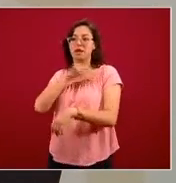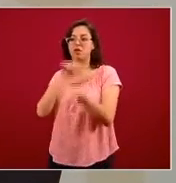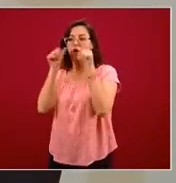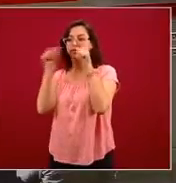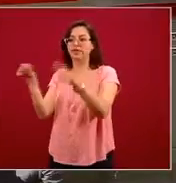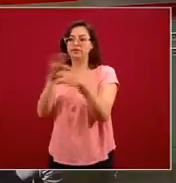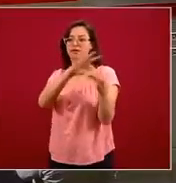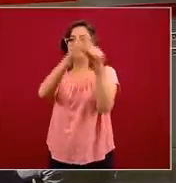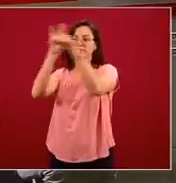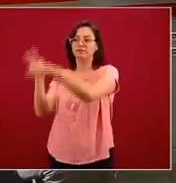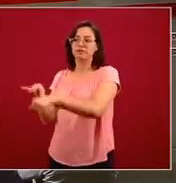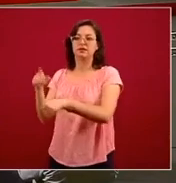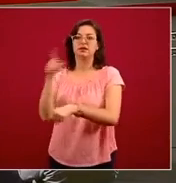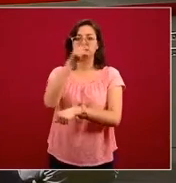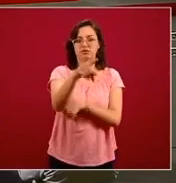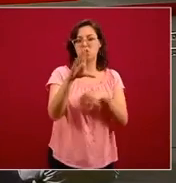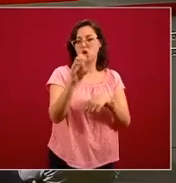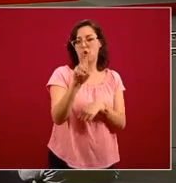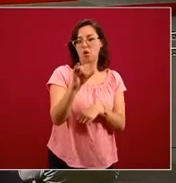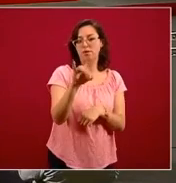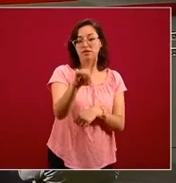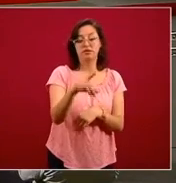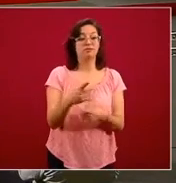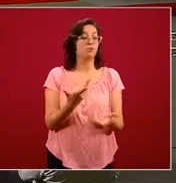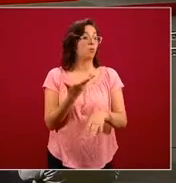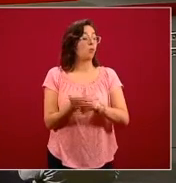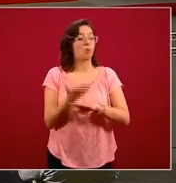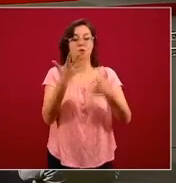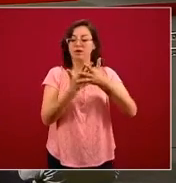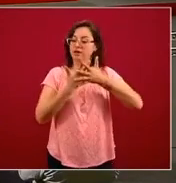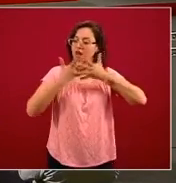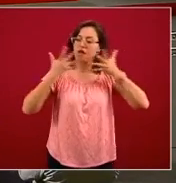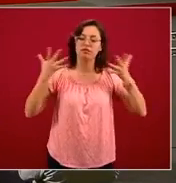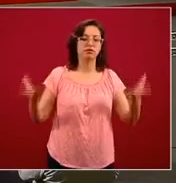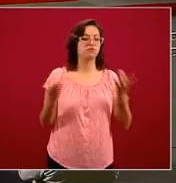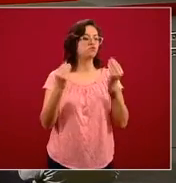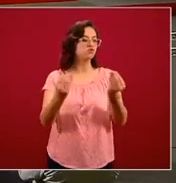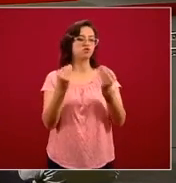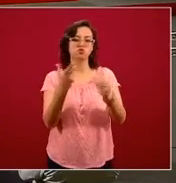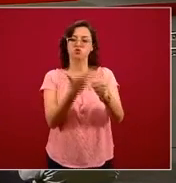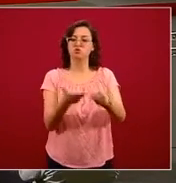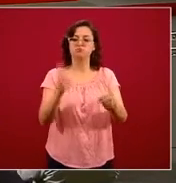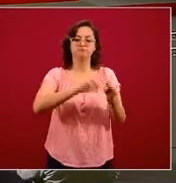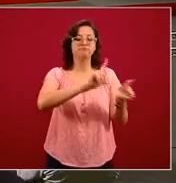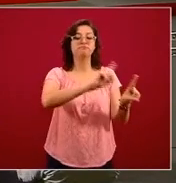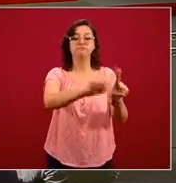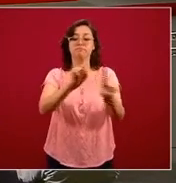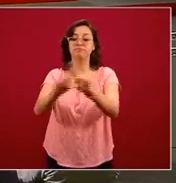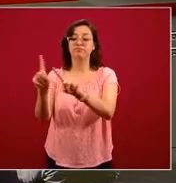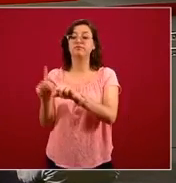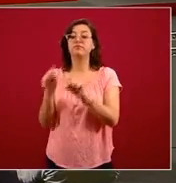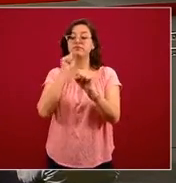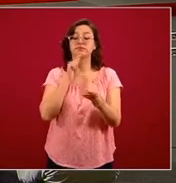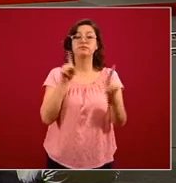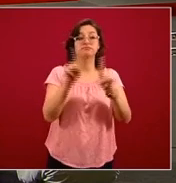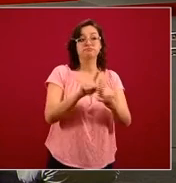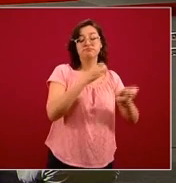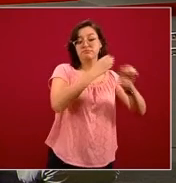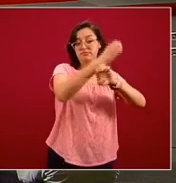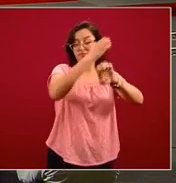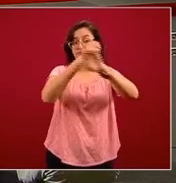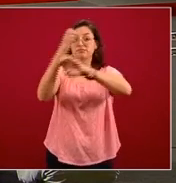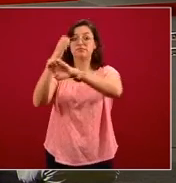private hospitals who have COVID. This is a massive operation. We also have a specific answer